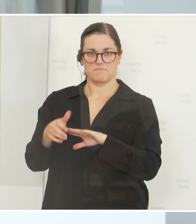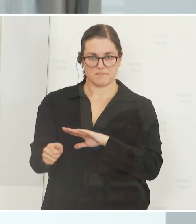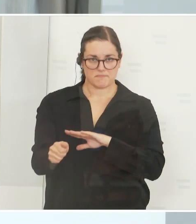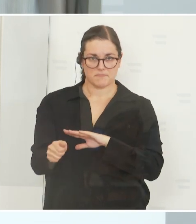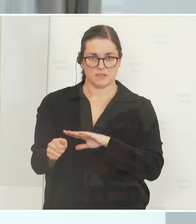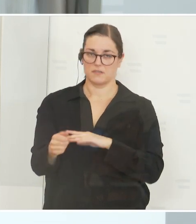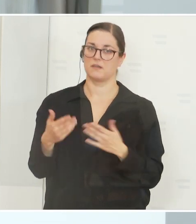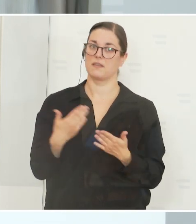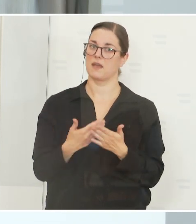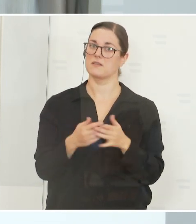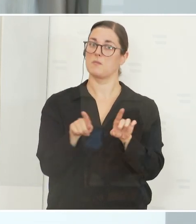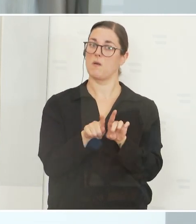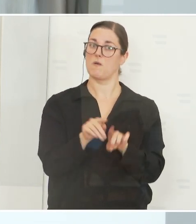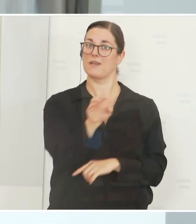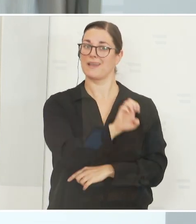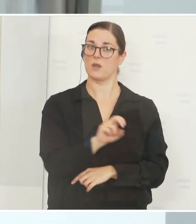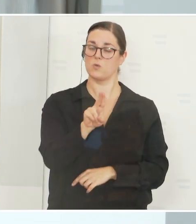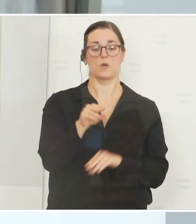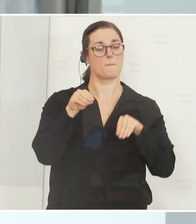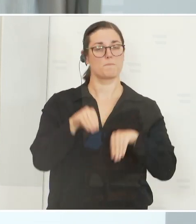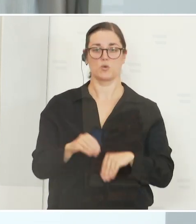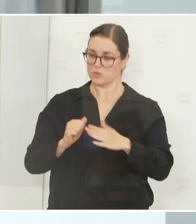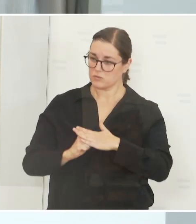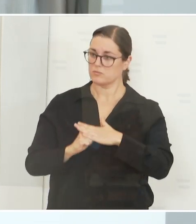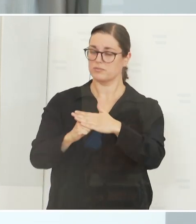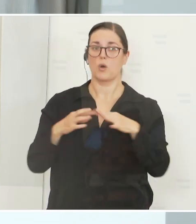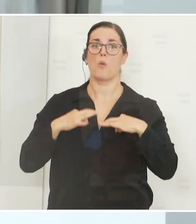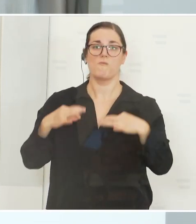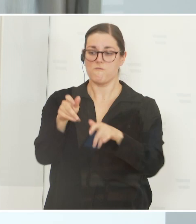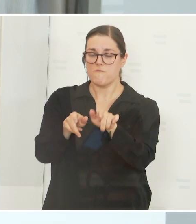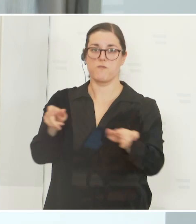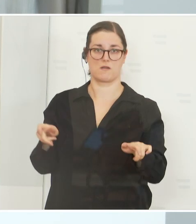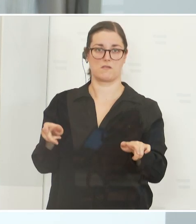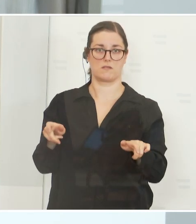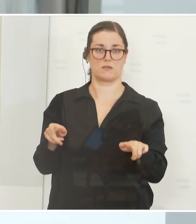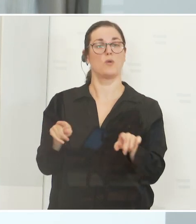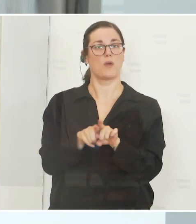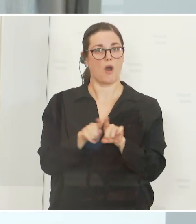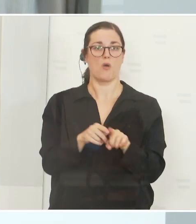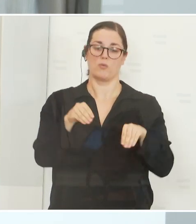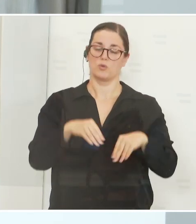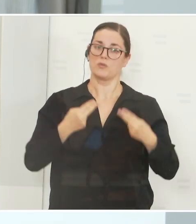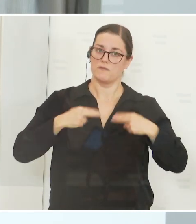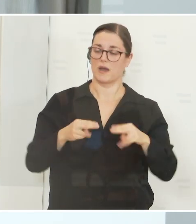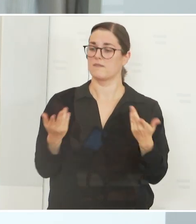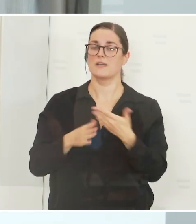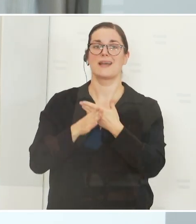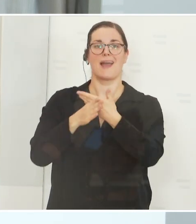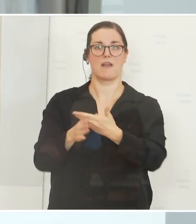has been, on the one hand, to assist the victims and repression, and we should also continue to help the civil